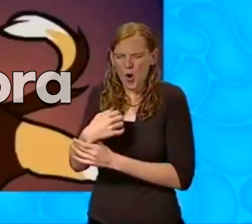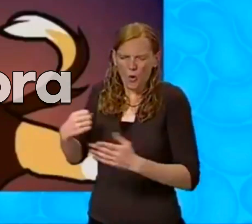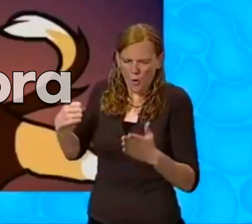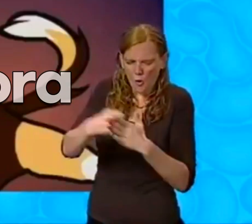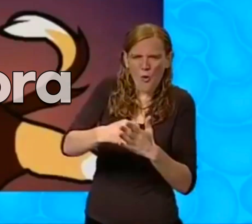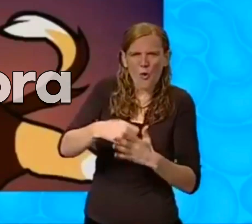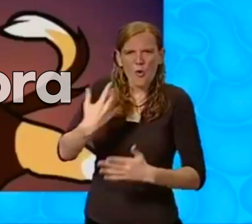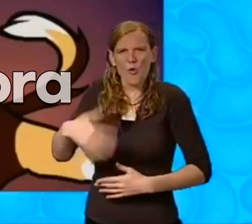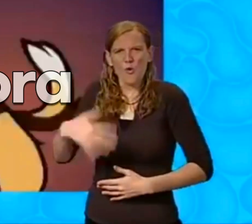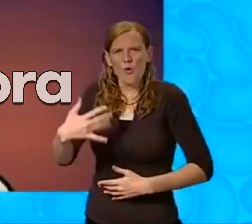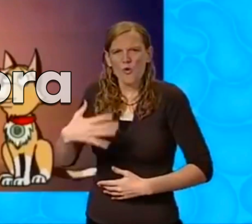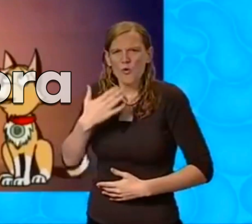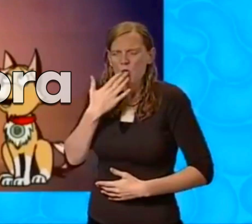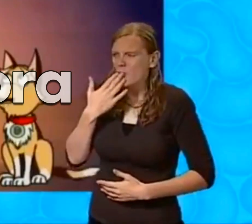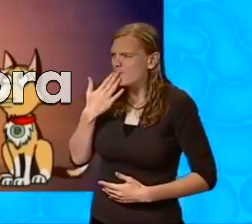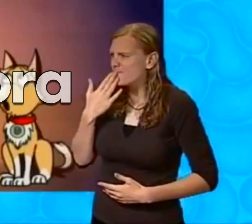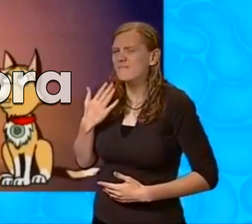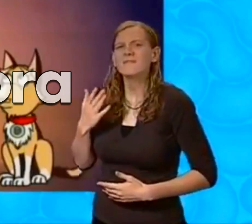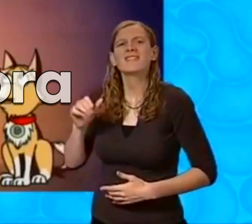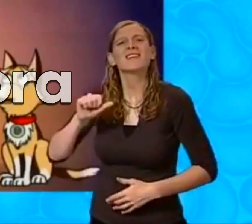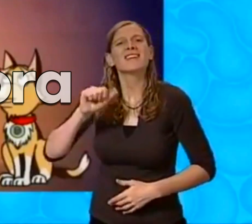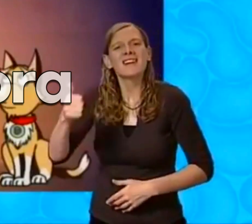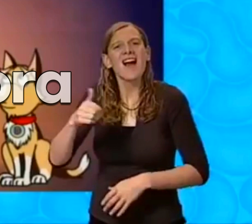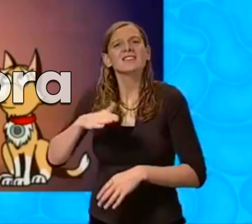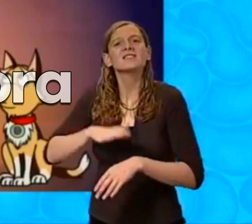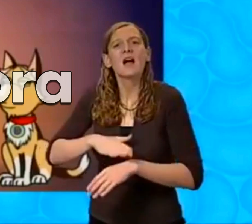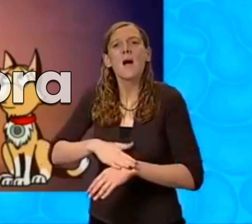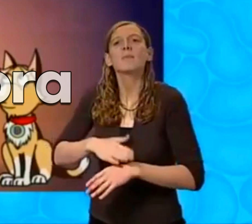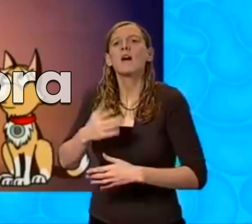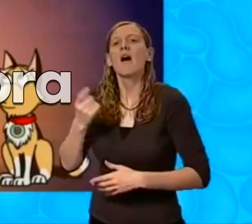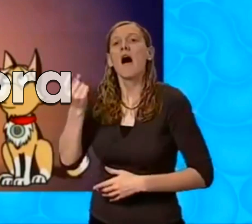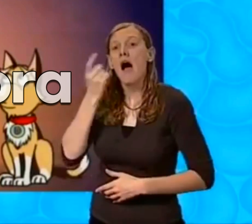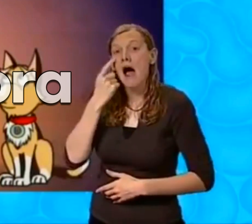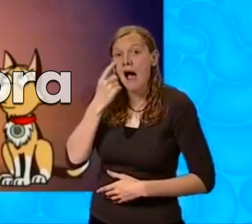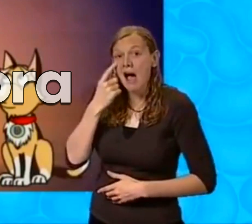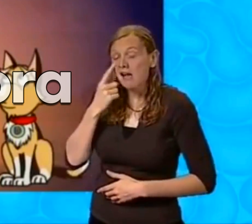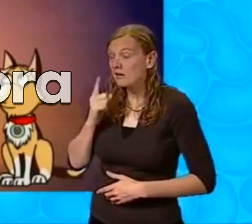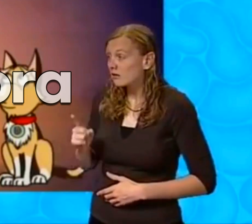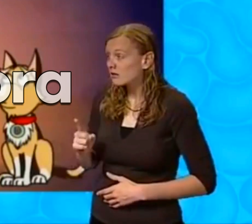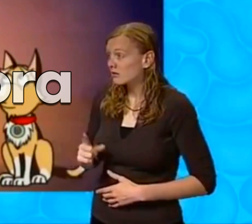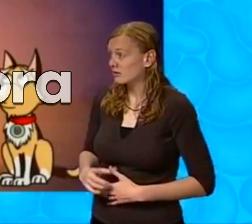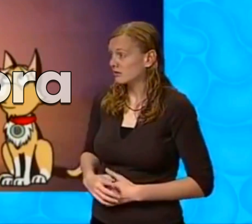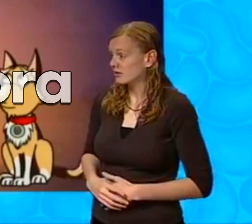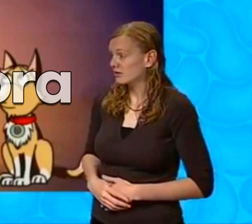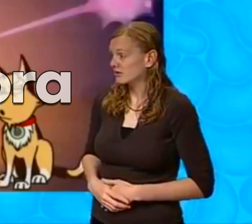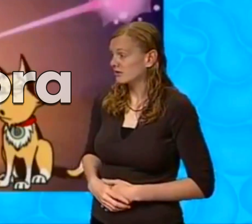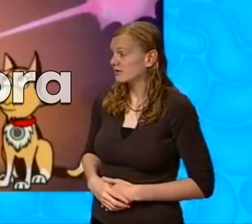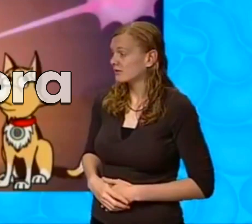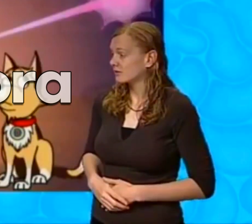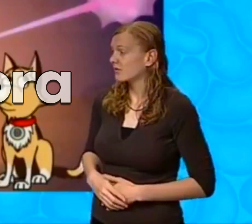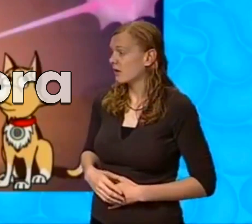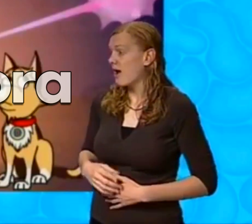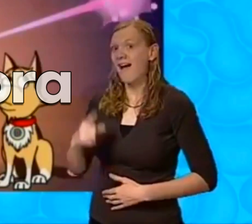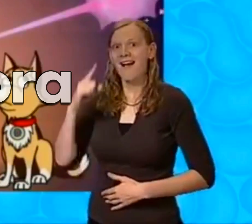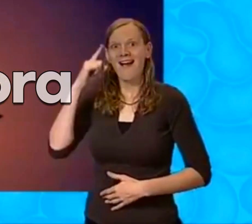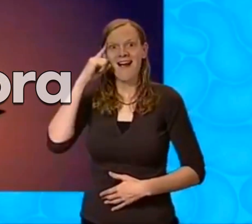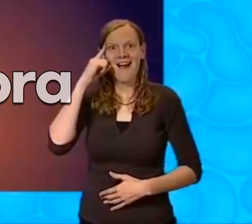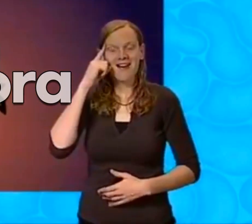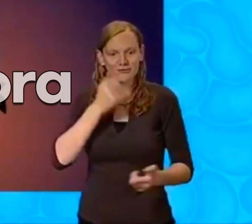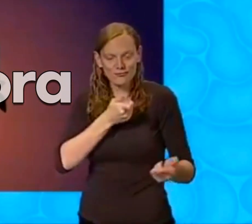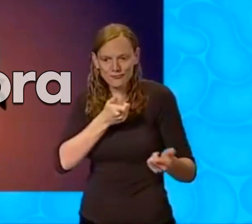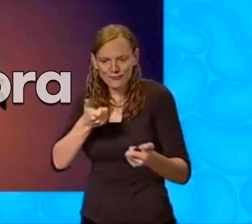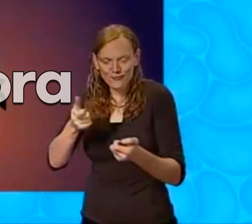The next time you try that, can I get off first? I know. How about laser power?